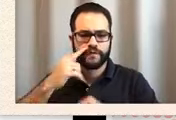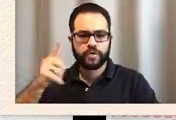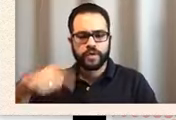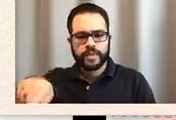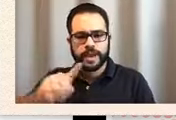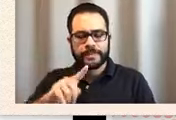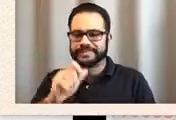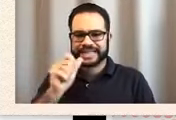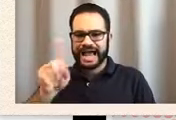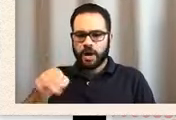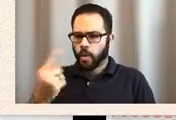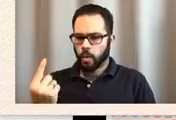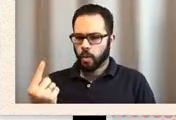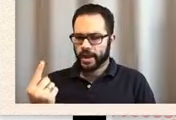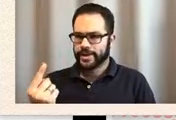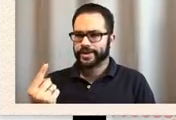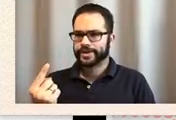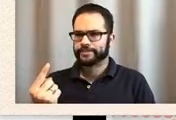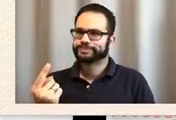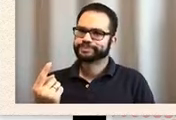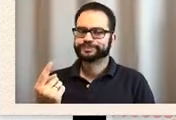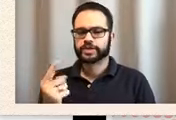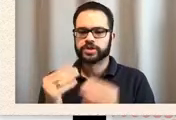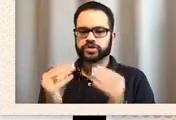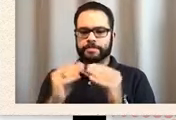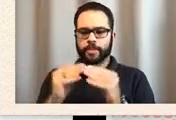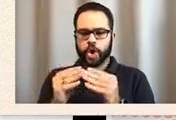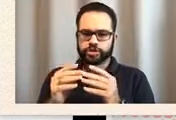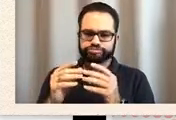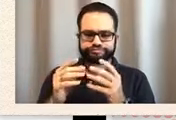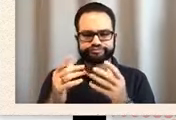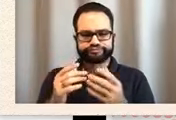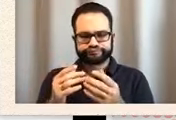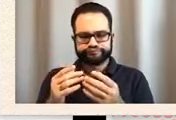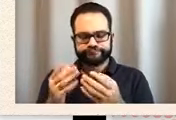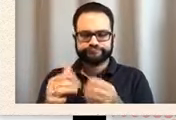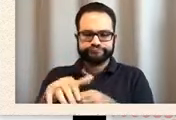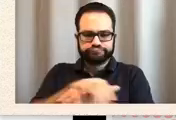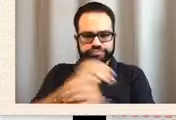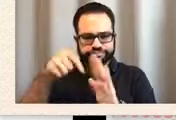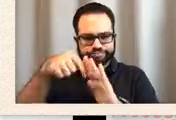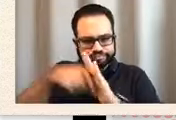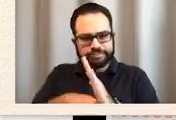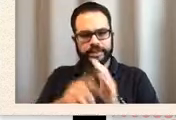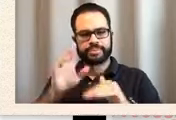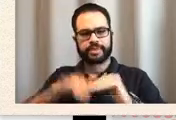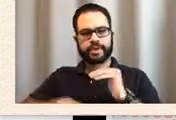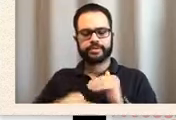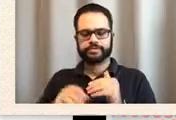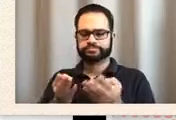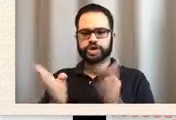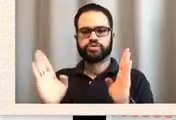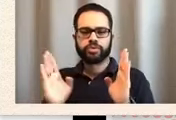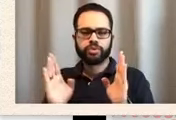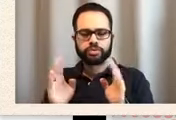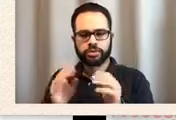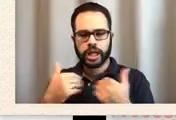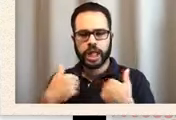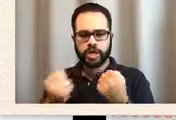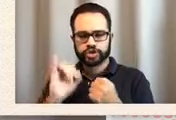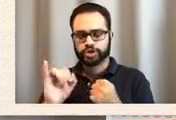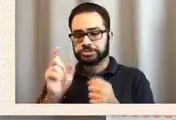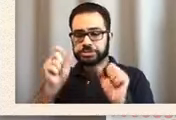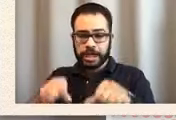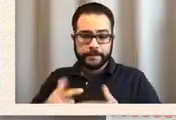just more robust than typical health insurance. So that could be living in the community through a group home. This could be adult